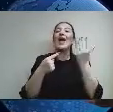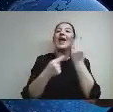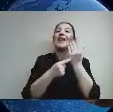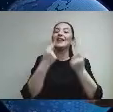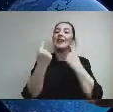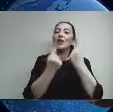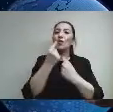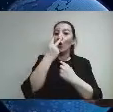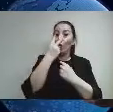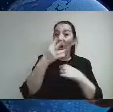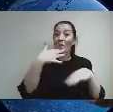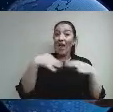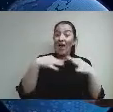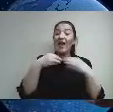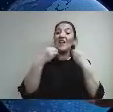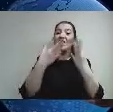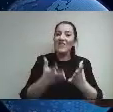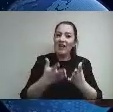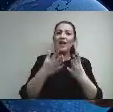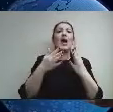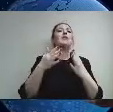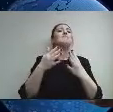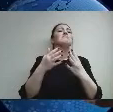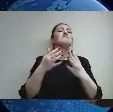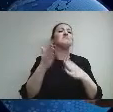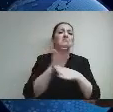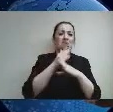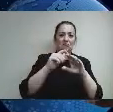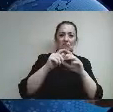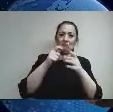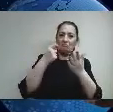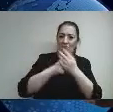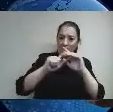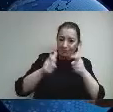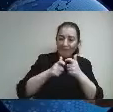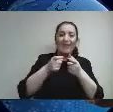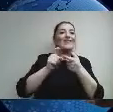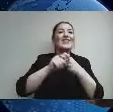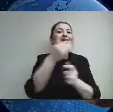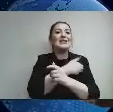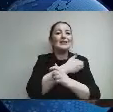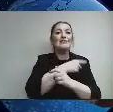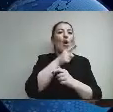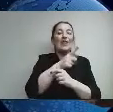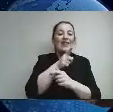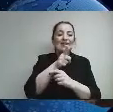create a map, an audio map of the products. The